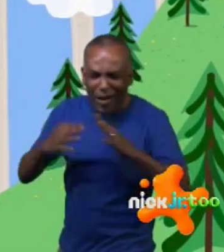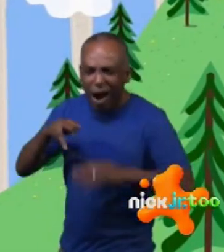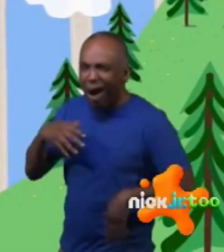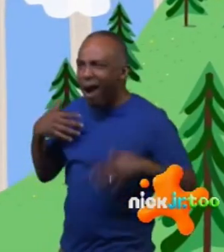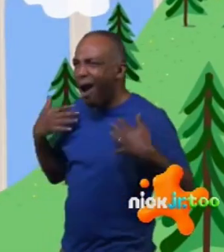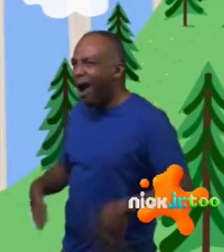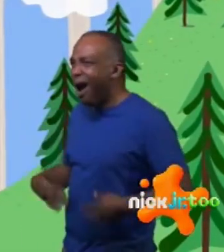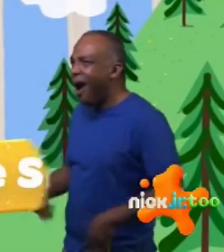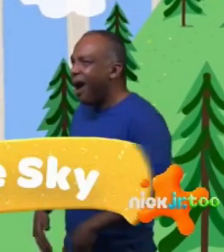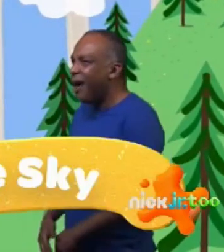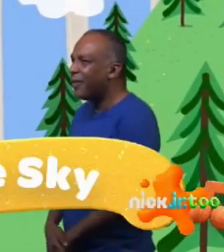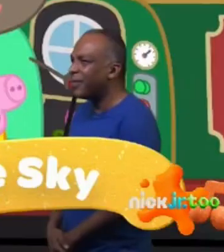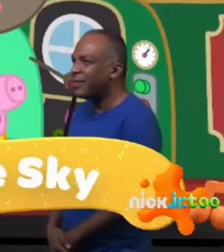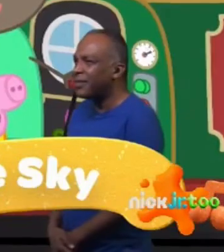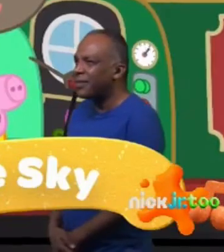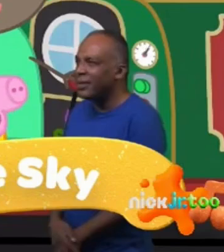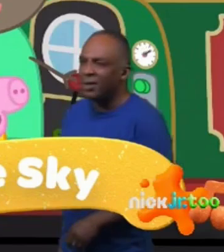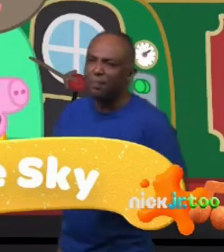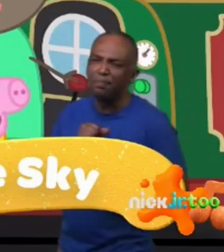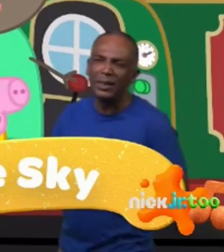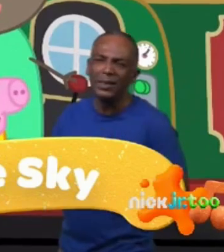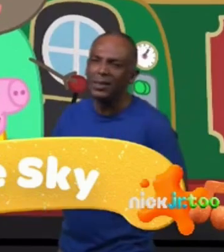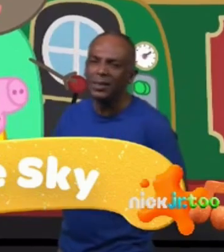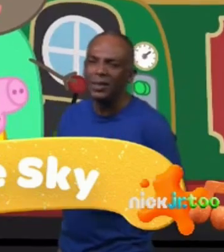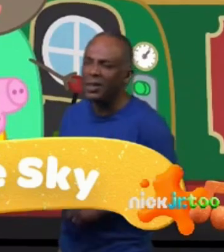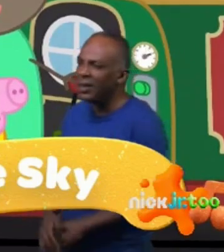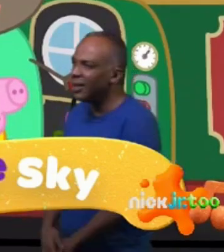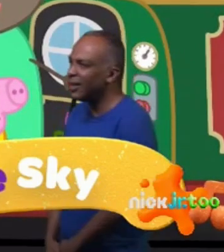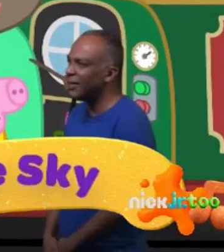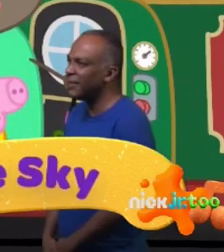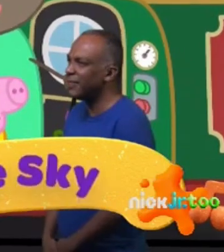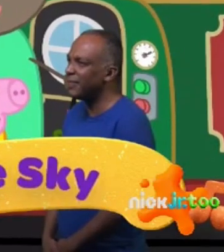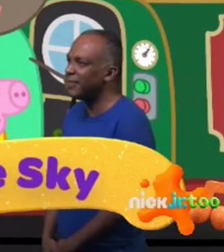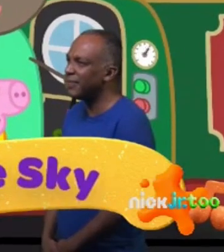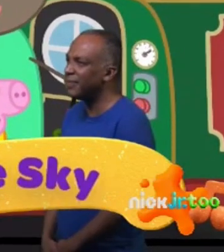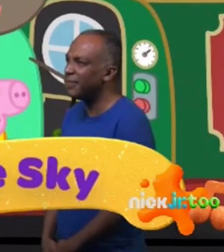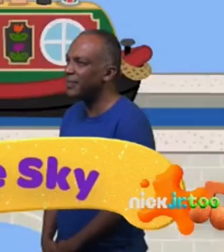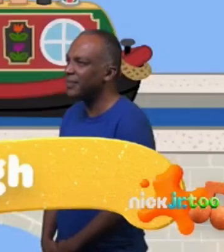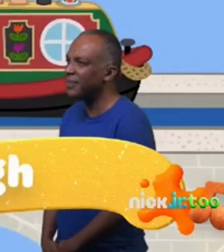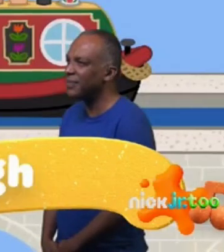be a better adventure? Sailing across the sky.